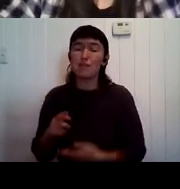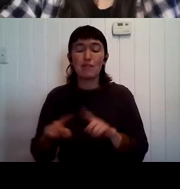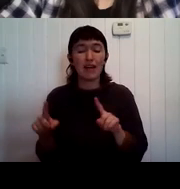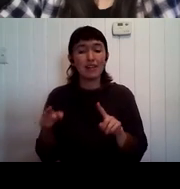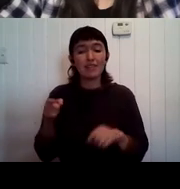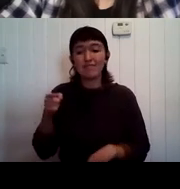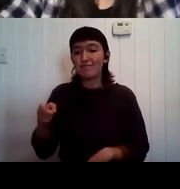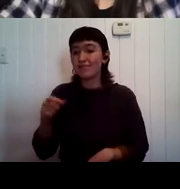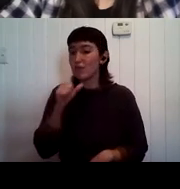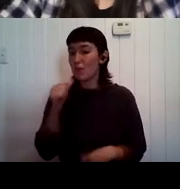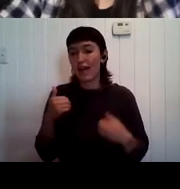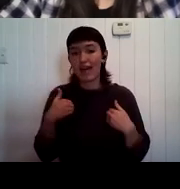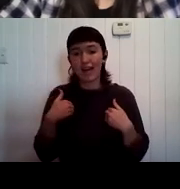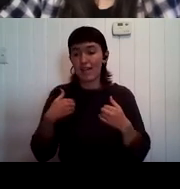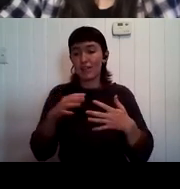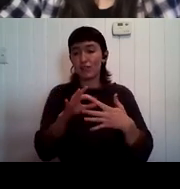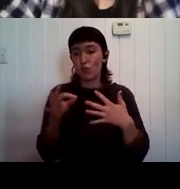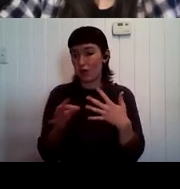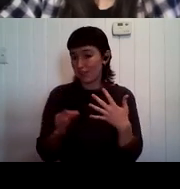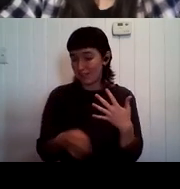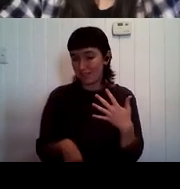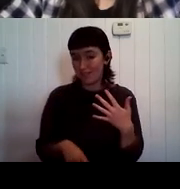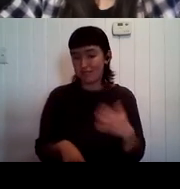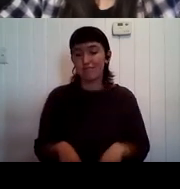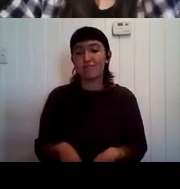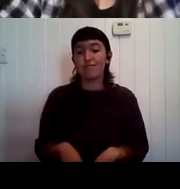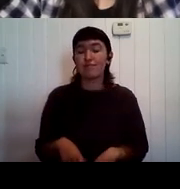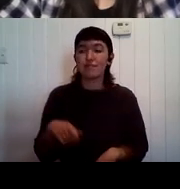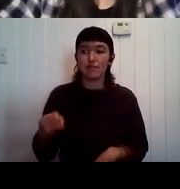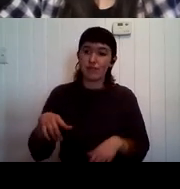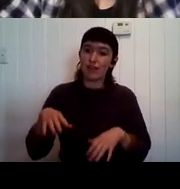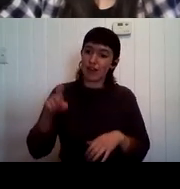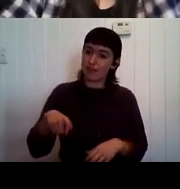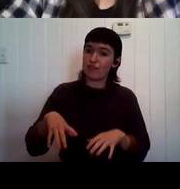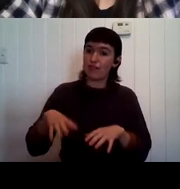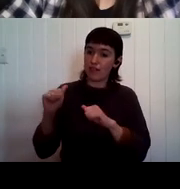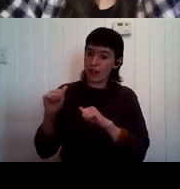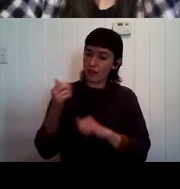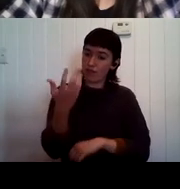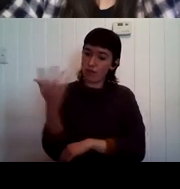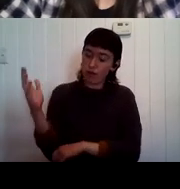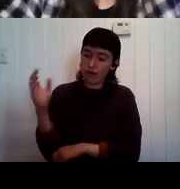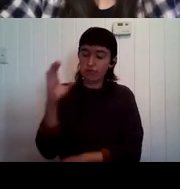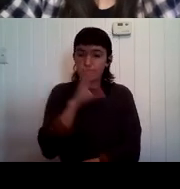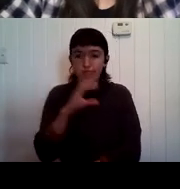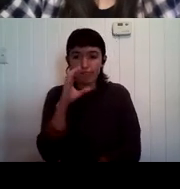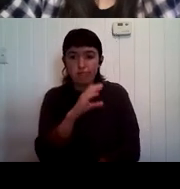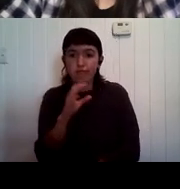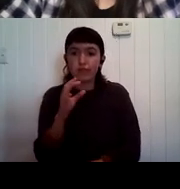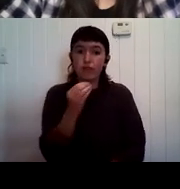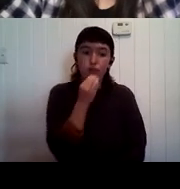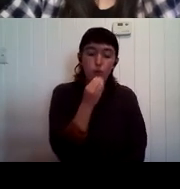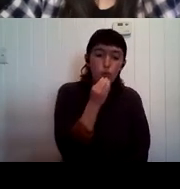right? Because of competition. So they go out of the forest and they look for food and for shelter.